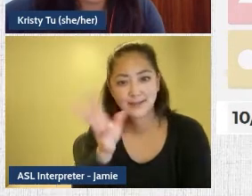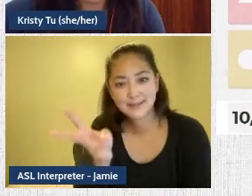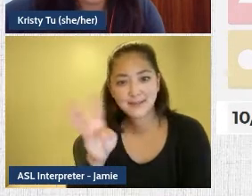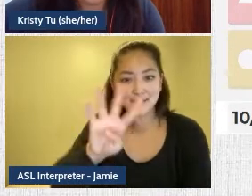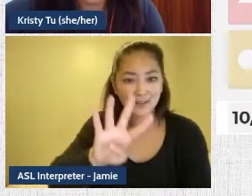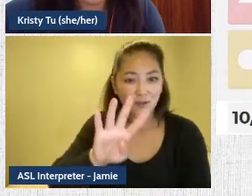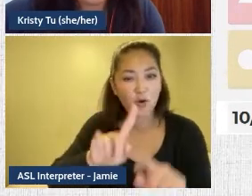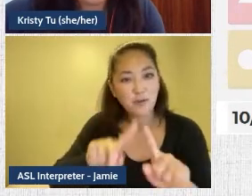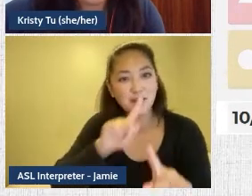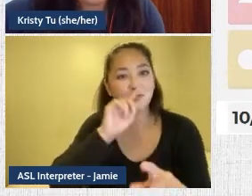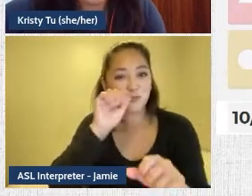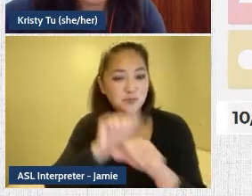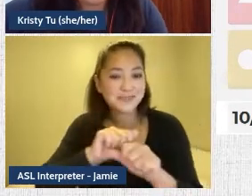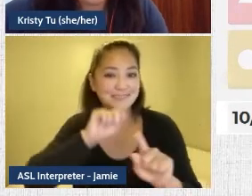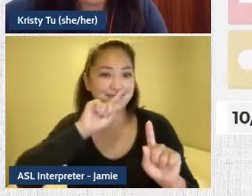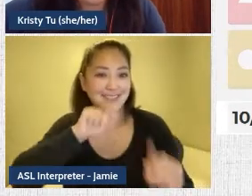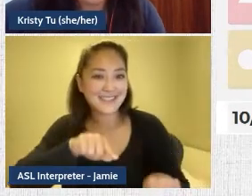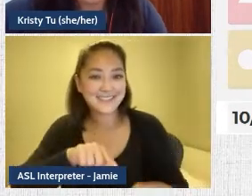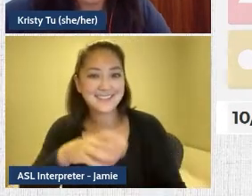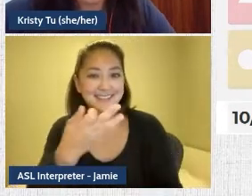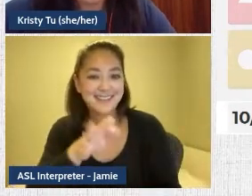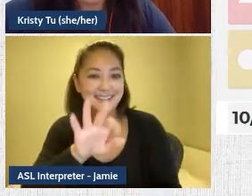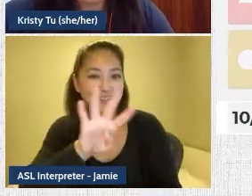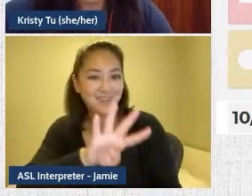it is actually